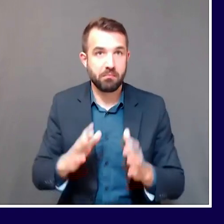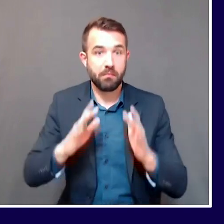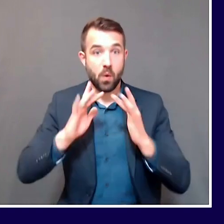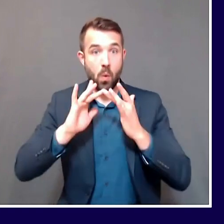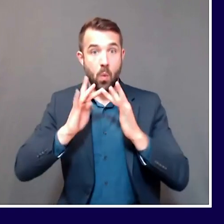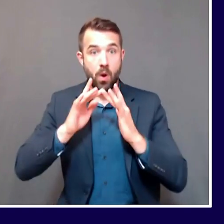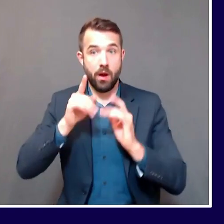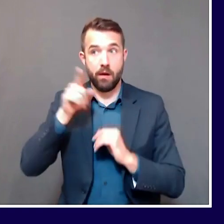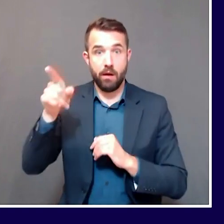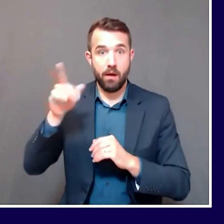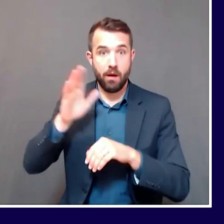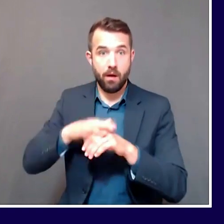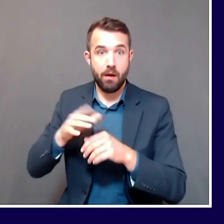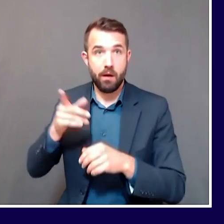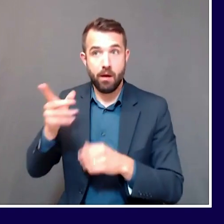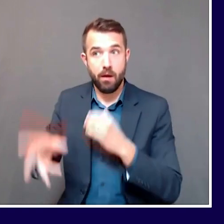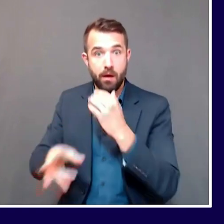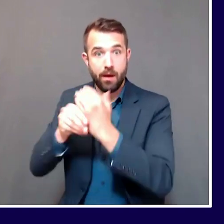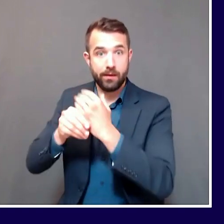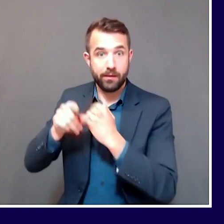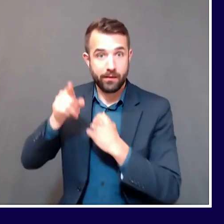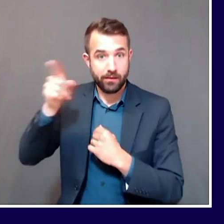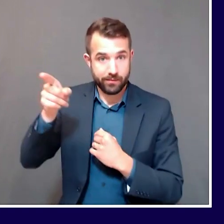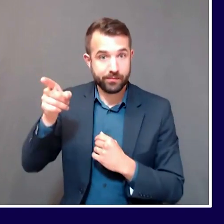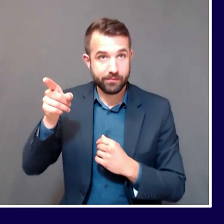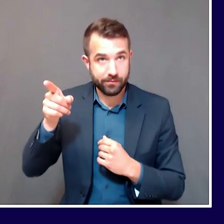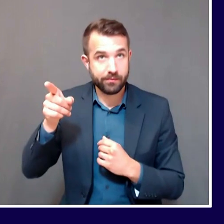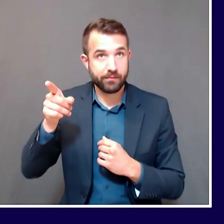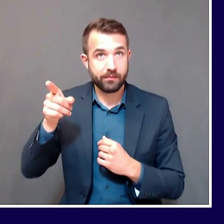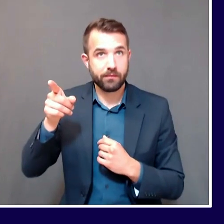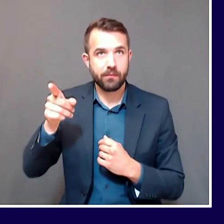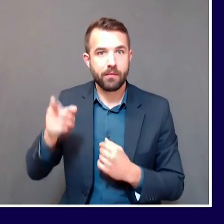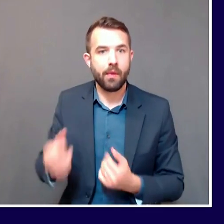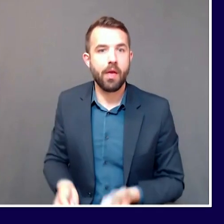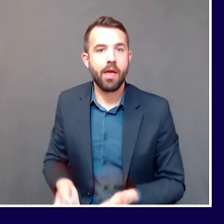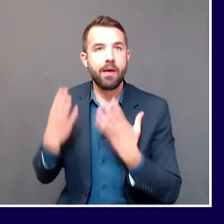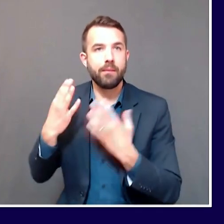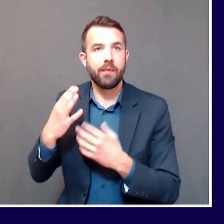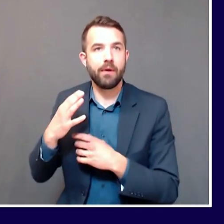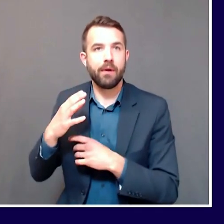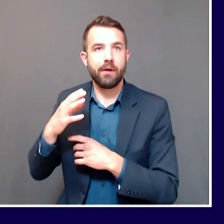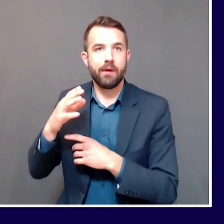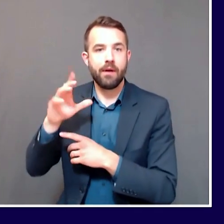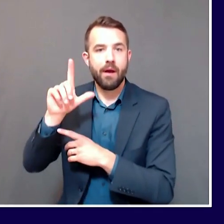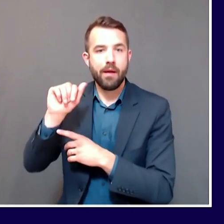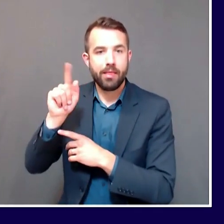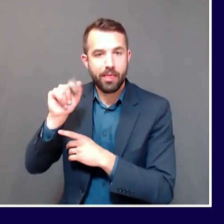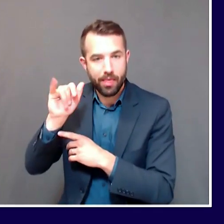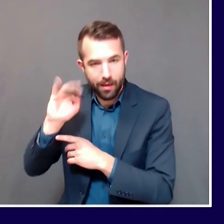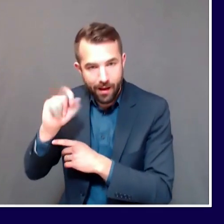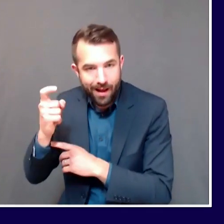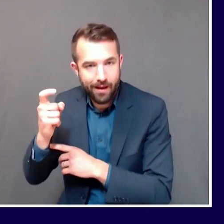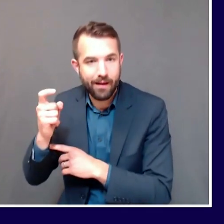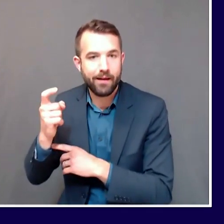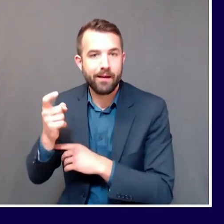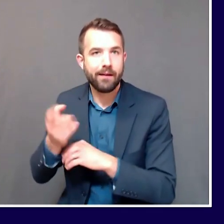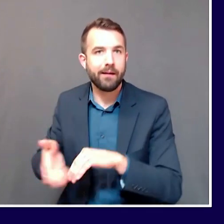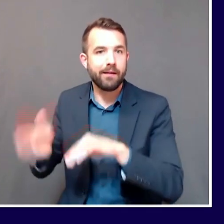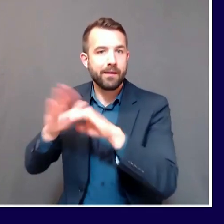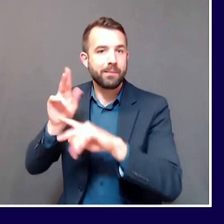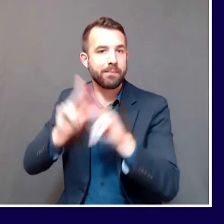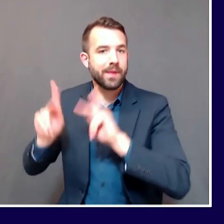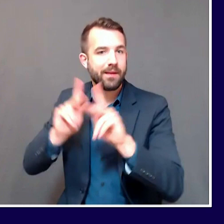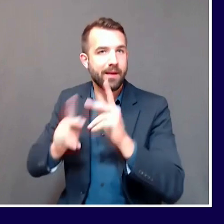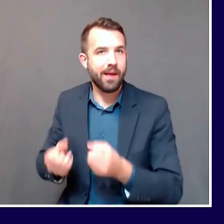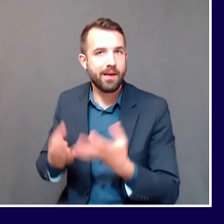that particular day, the number of Latinx people happened to also go up by 1 in a particular county. I